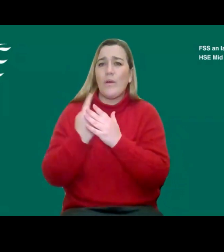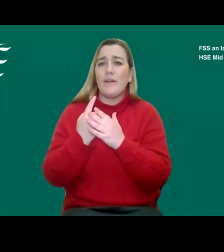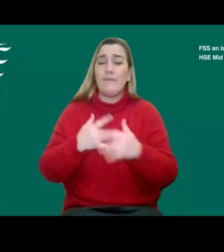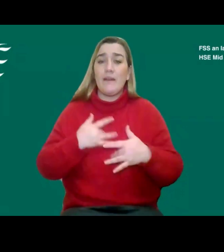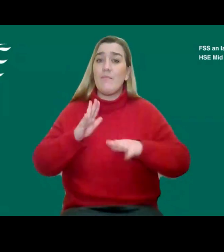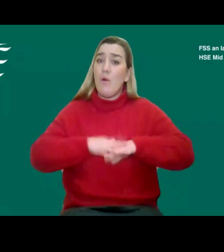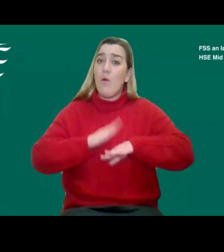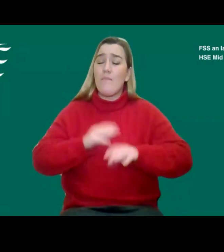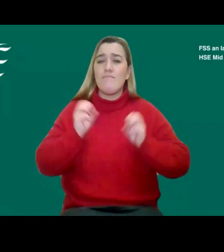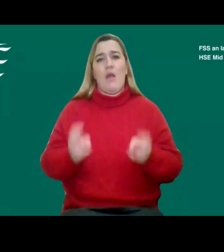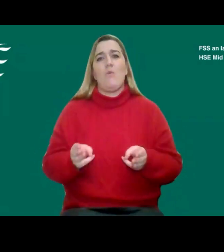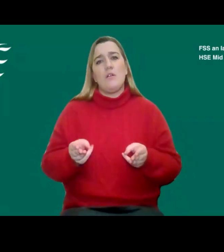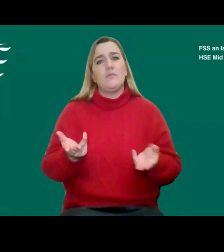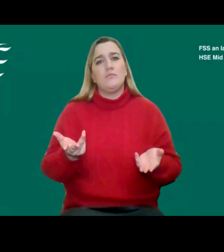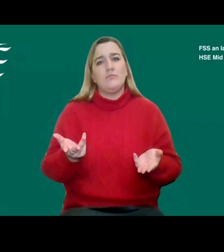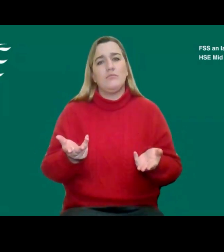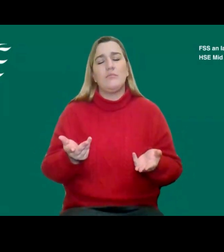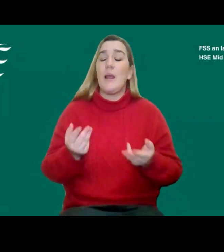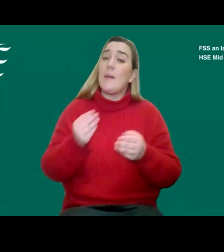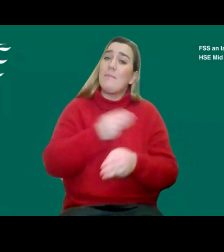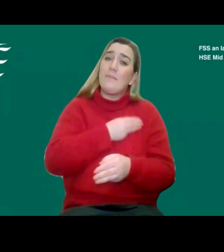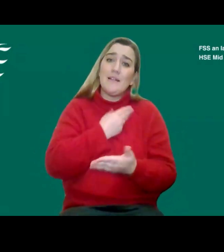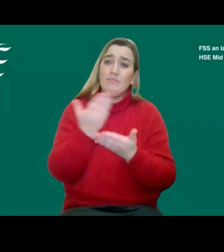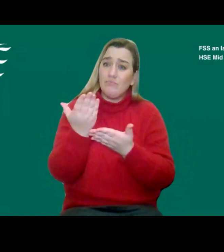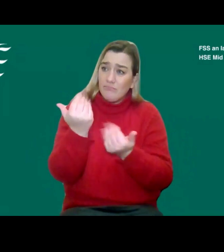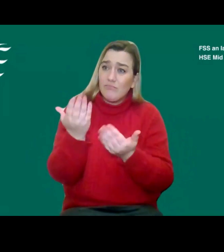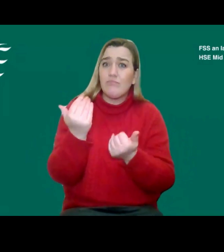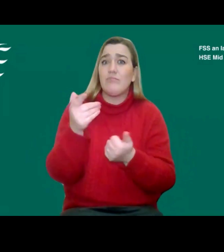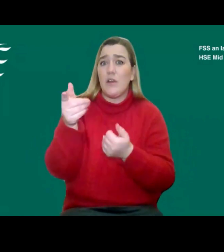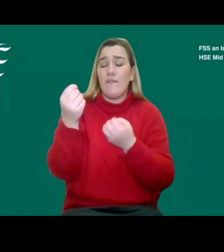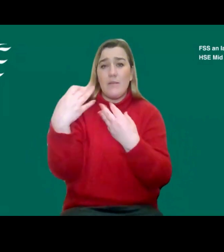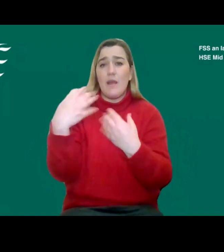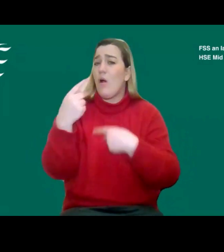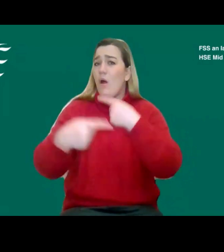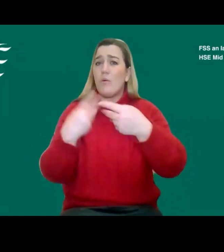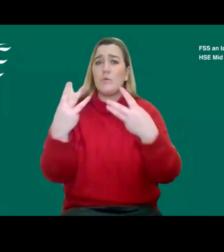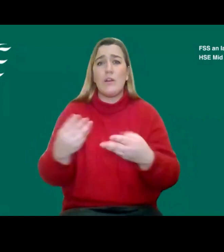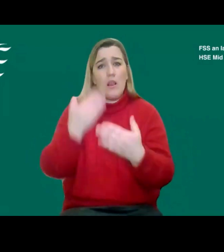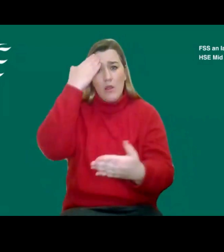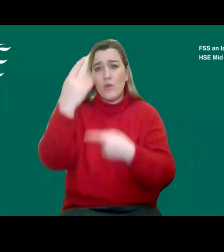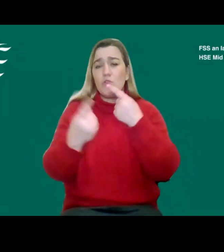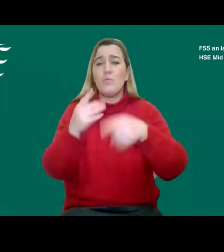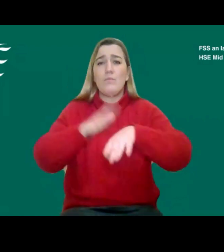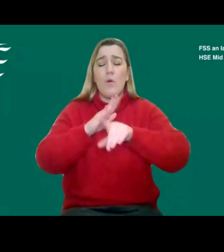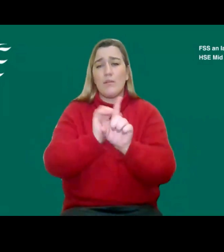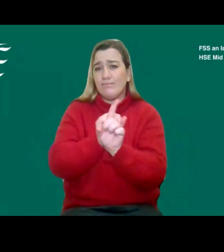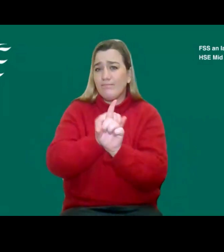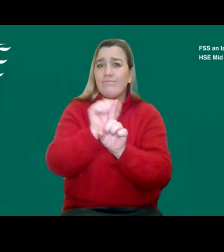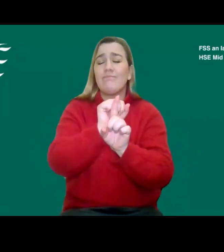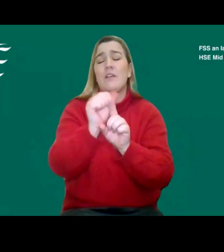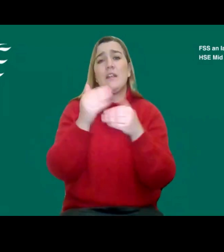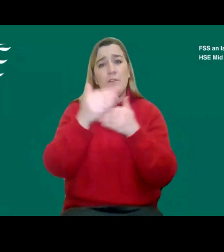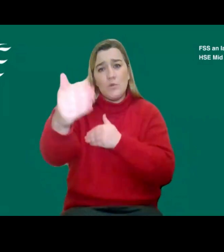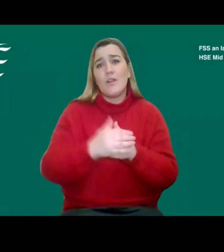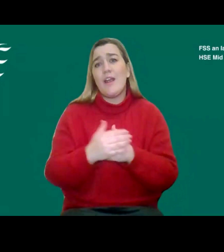at the end. Please share your feedback with us. We always want to learn and to do better. And thank you so much again for being